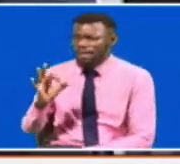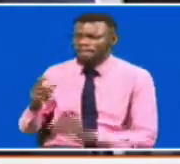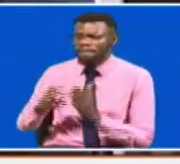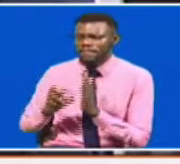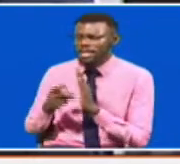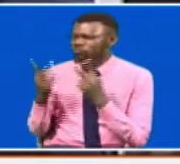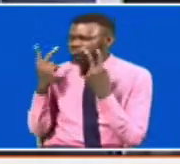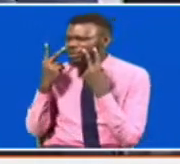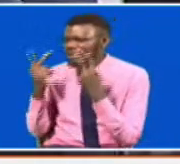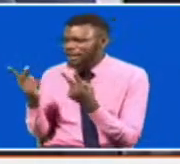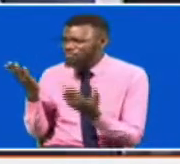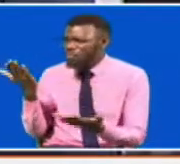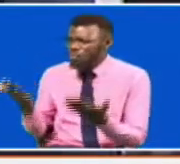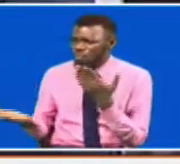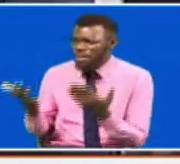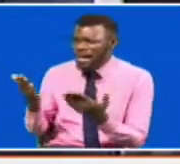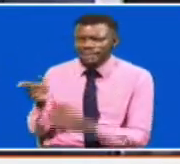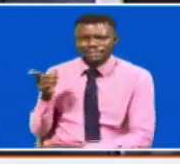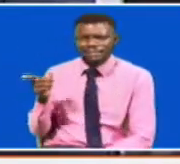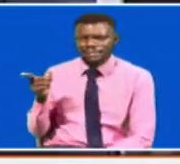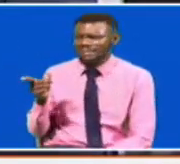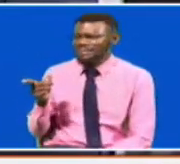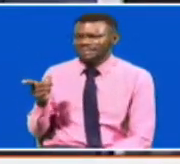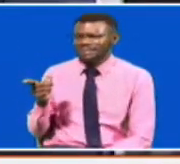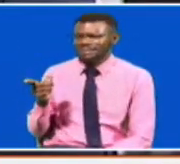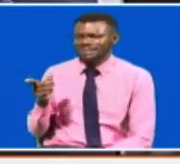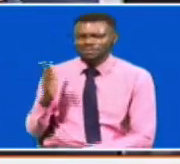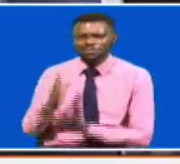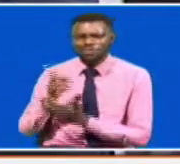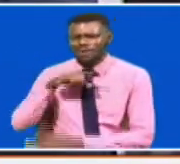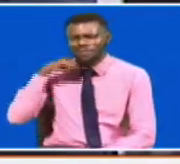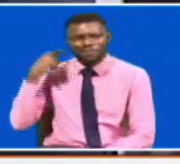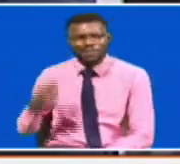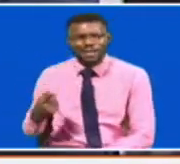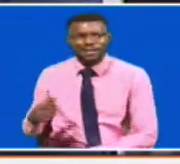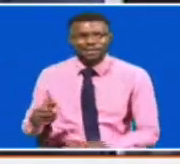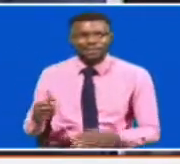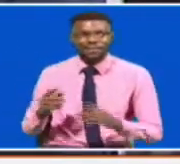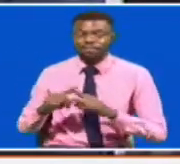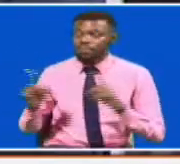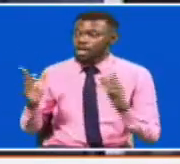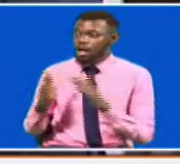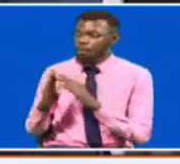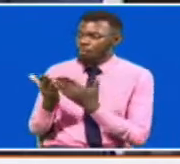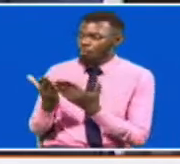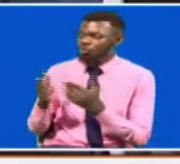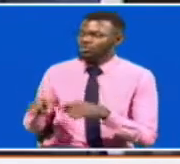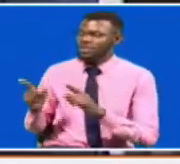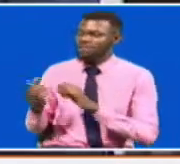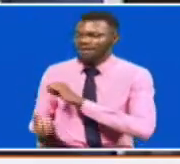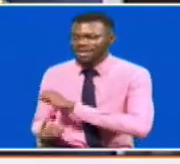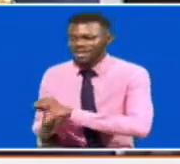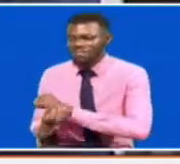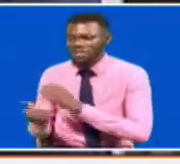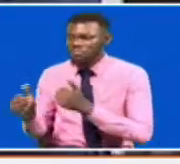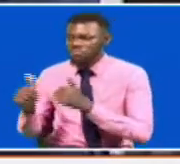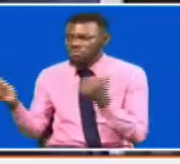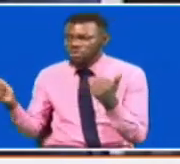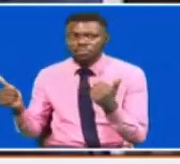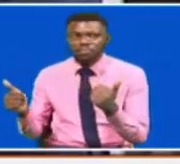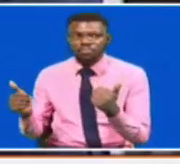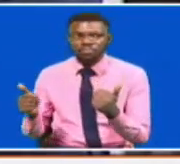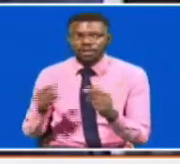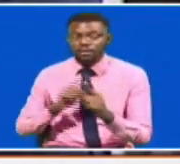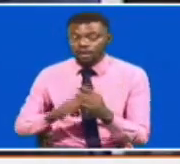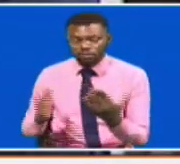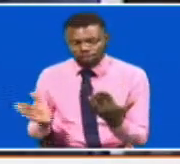hindsight, it is almost comical. I like the way you have interpreted the book because, you know, like every good read, everybody